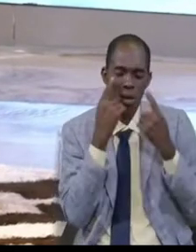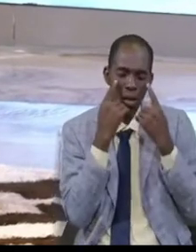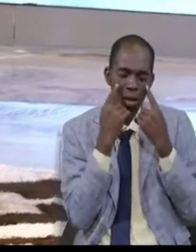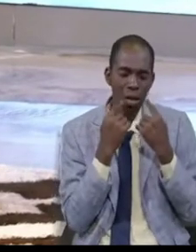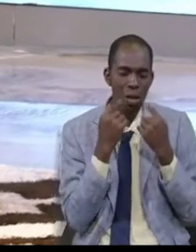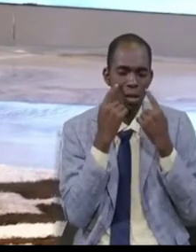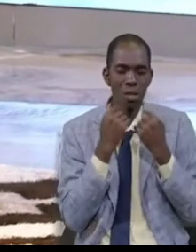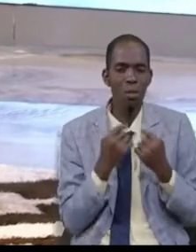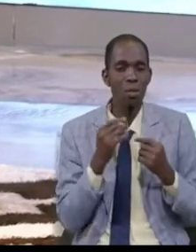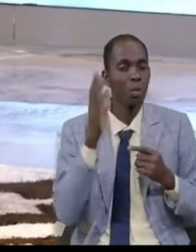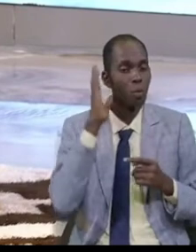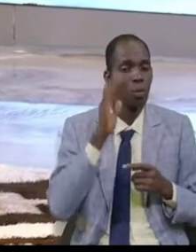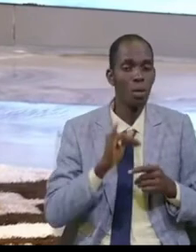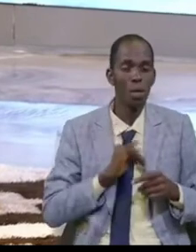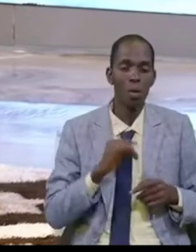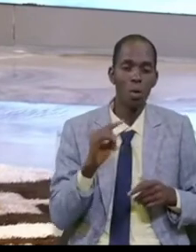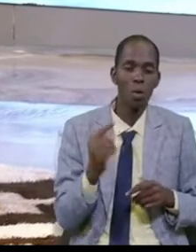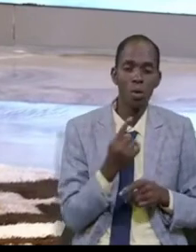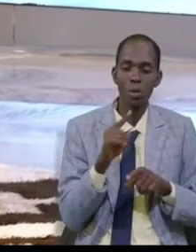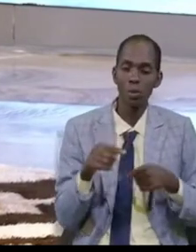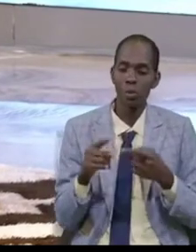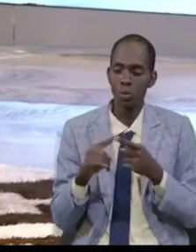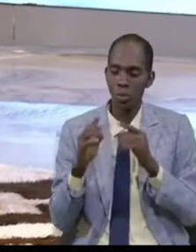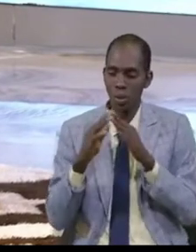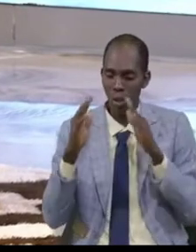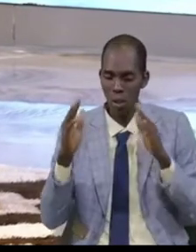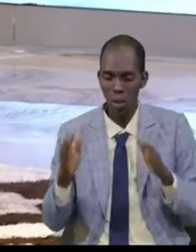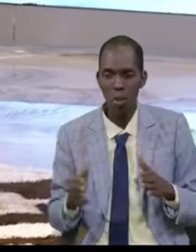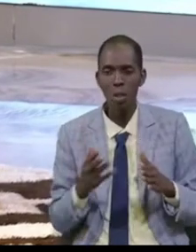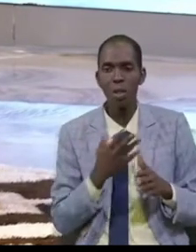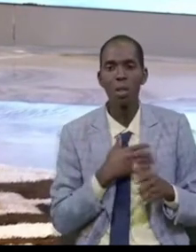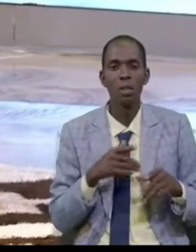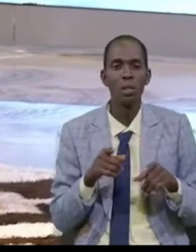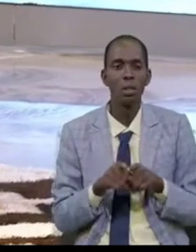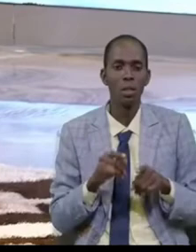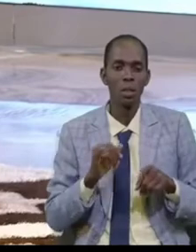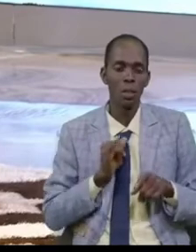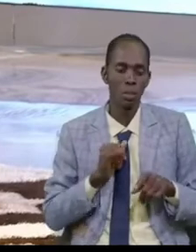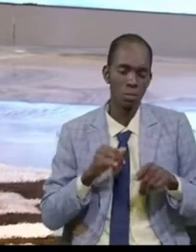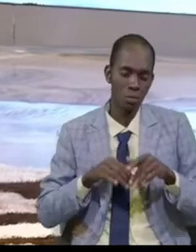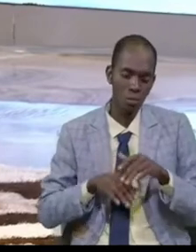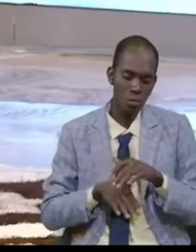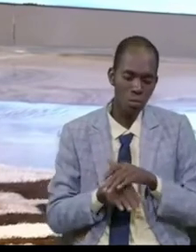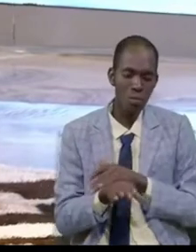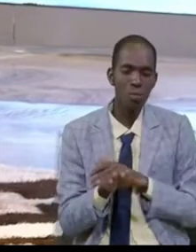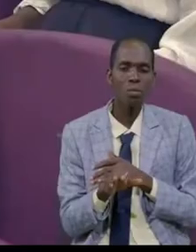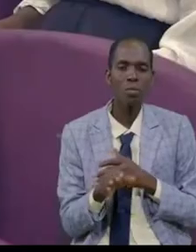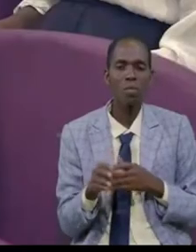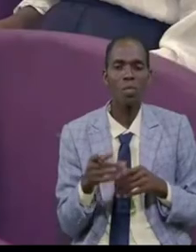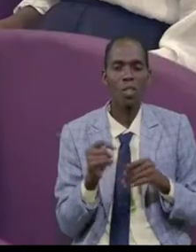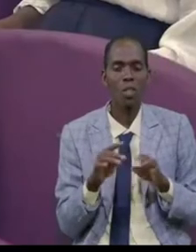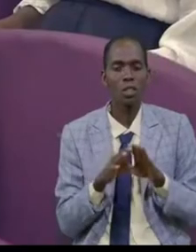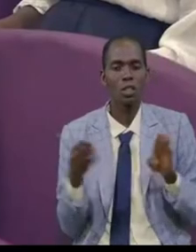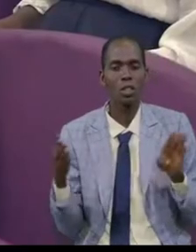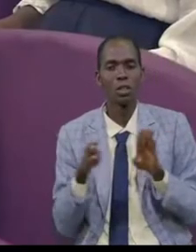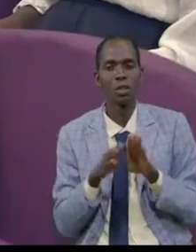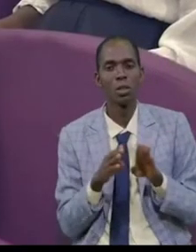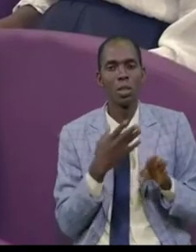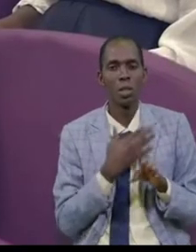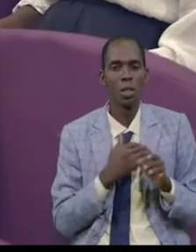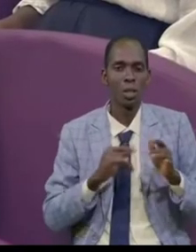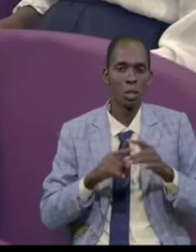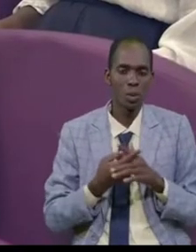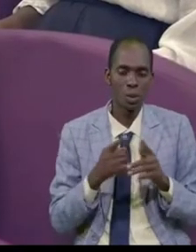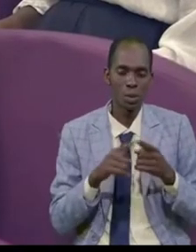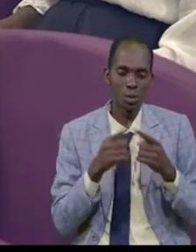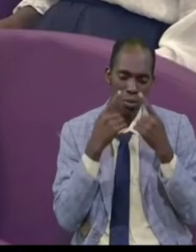say, go to the house of somebody who is weeping, and as I step at the door, I then begin to weep, I